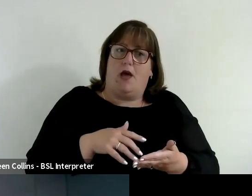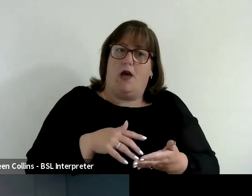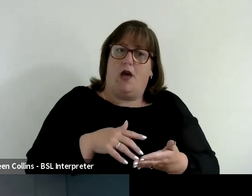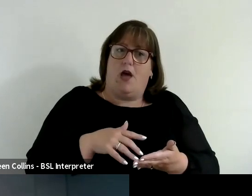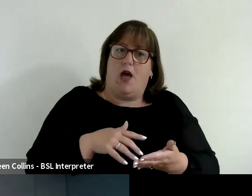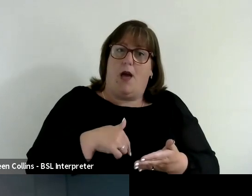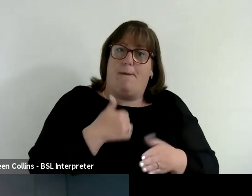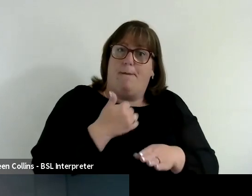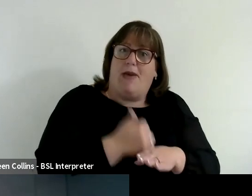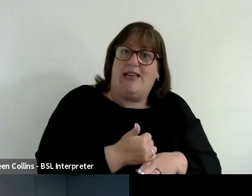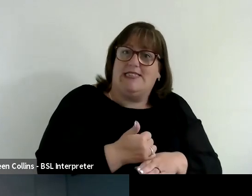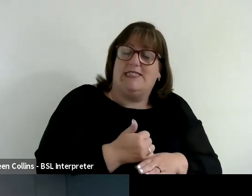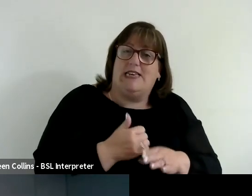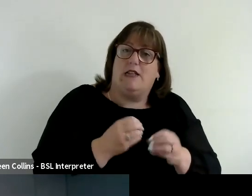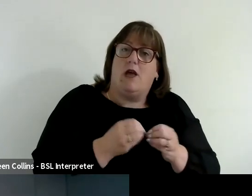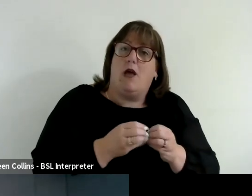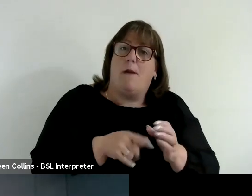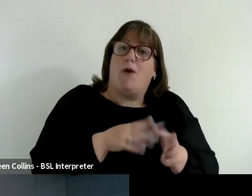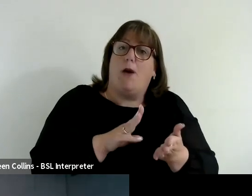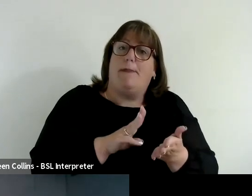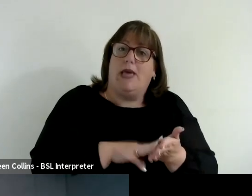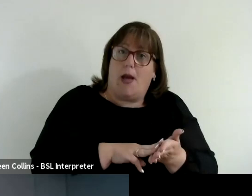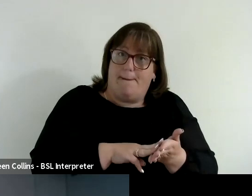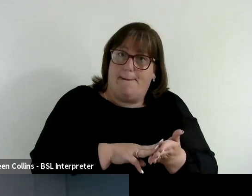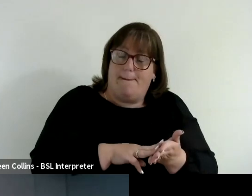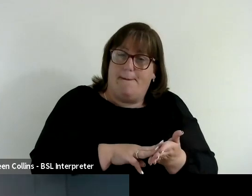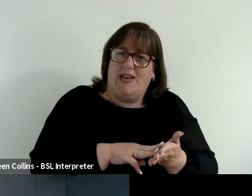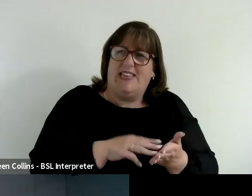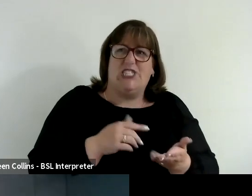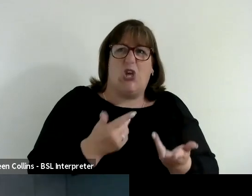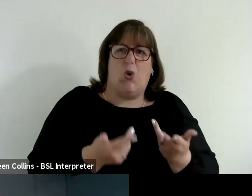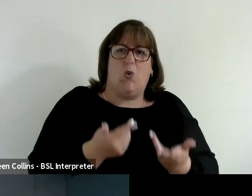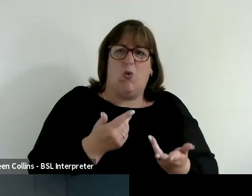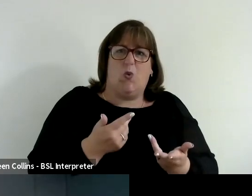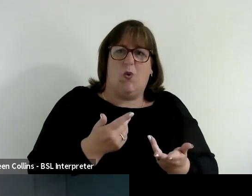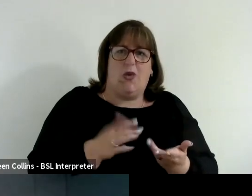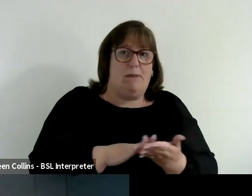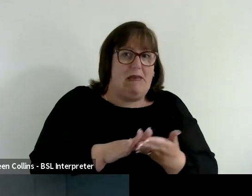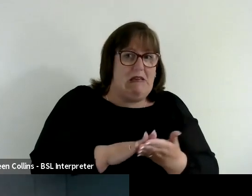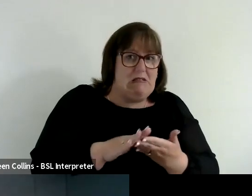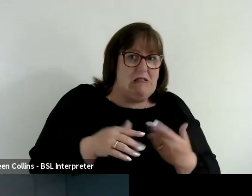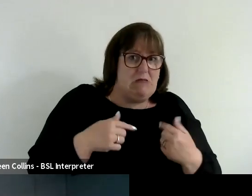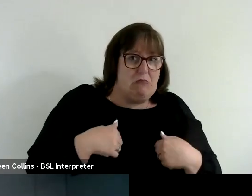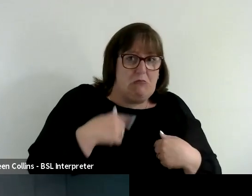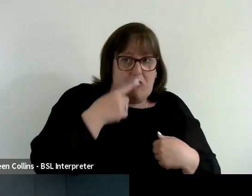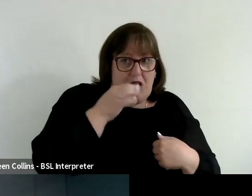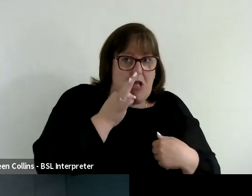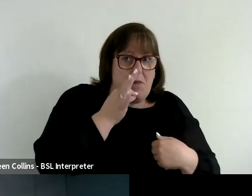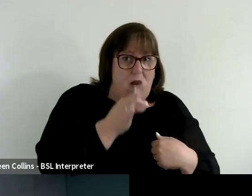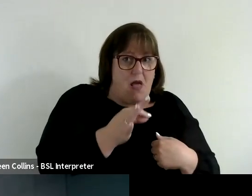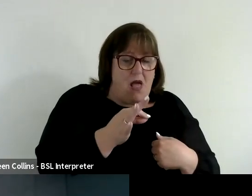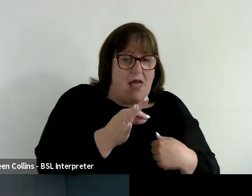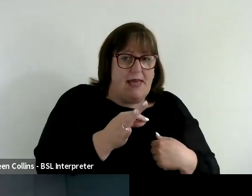based, so quite a distance from any of your offices. Okay, it's a really great question. And I think so